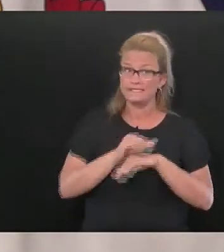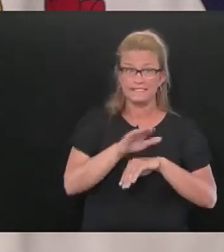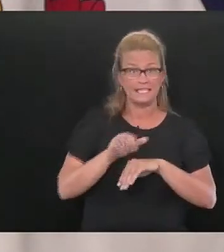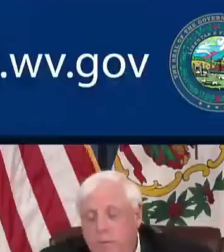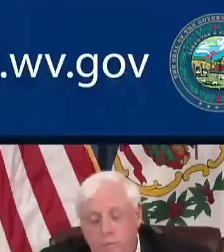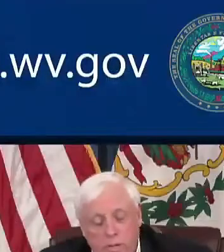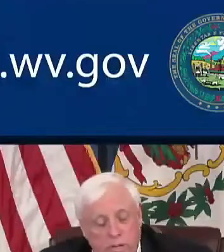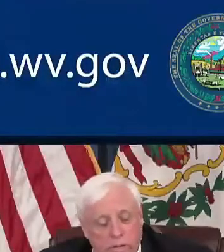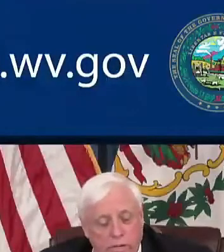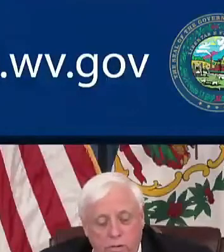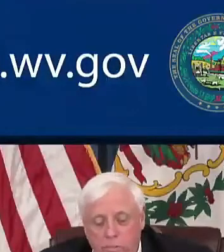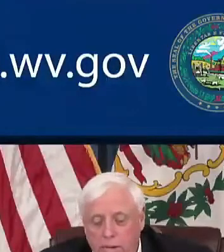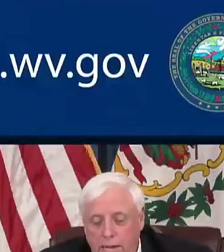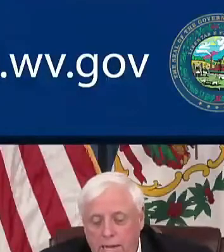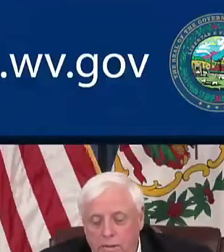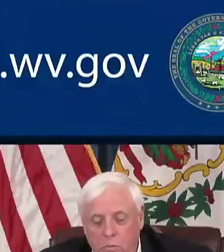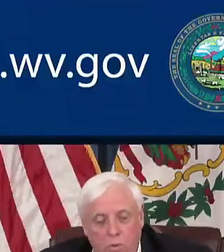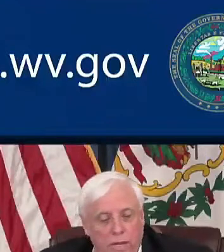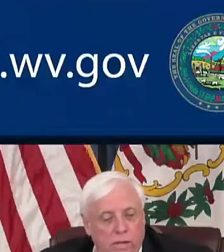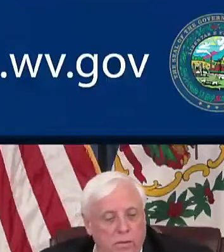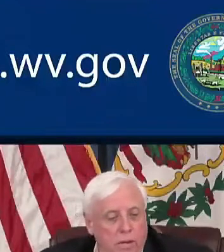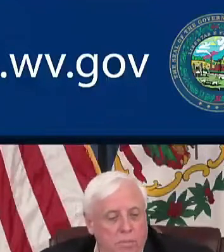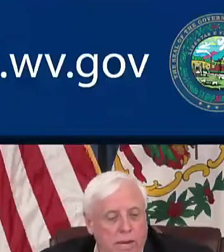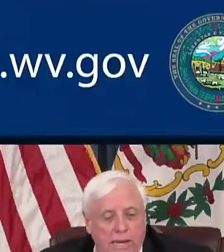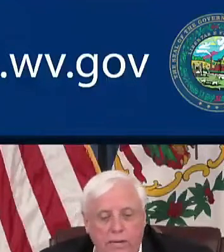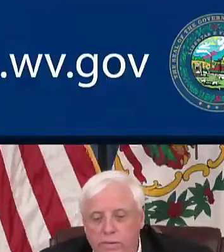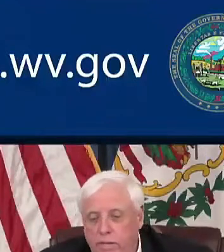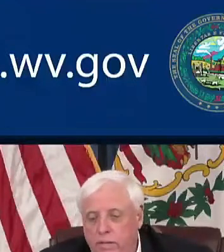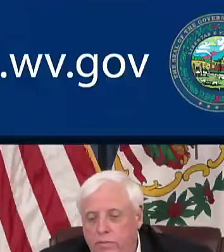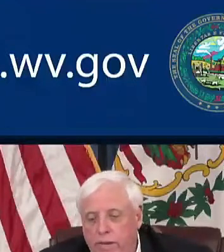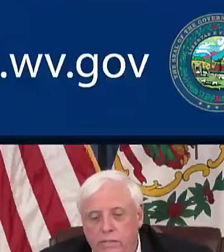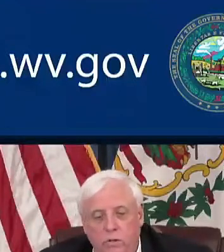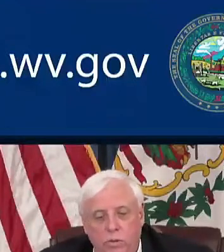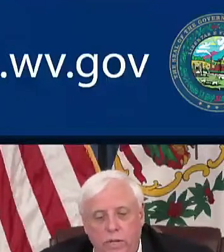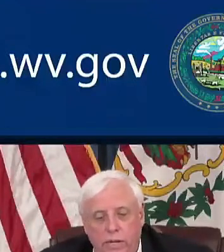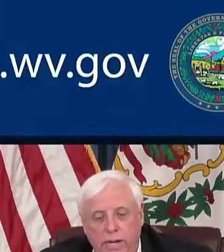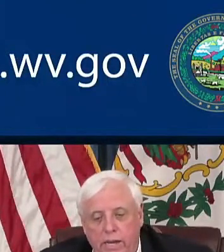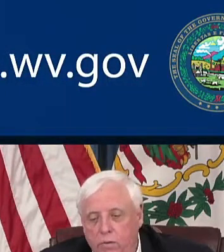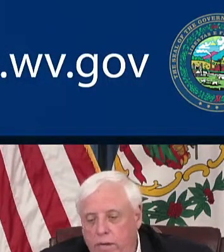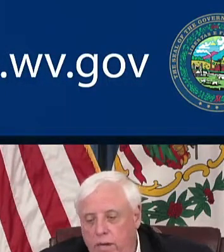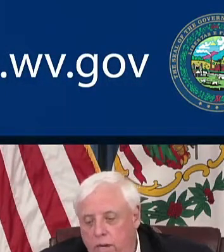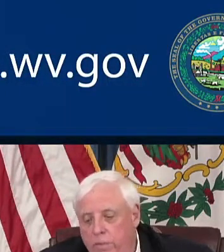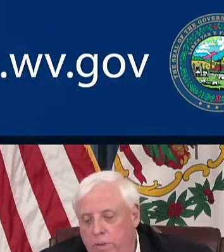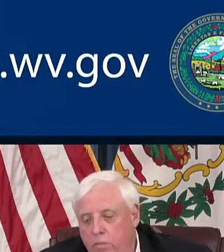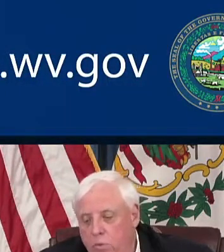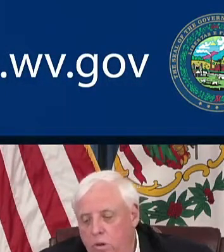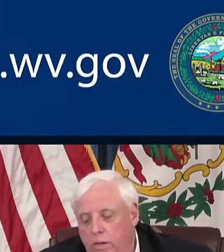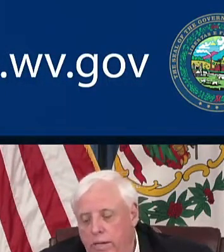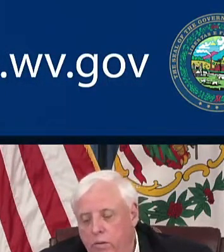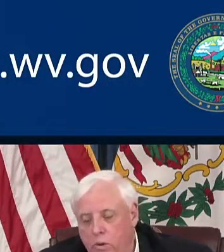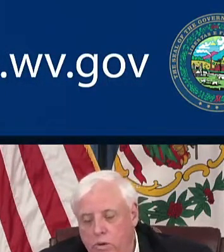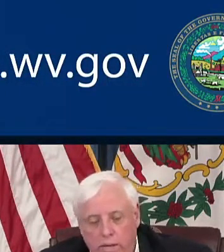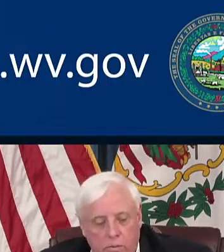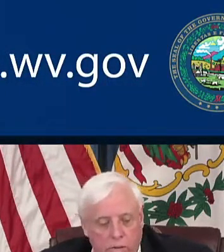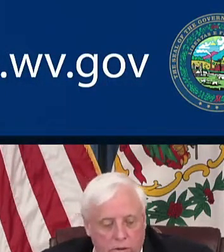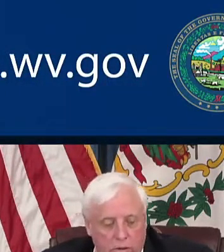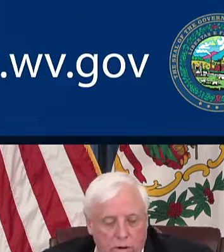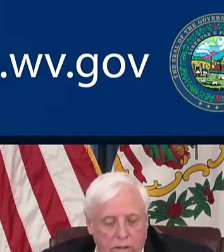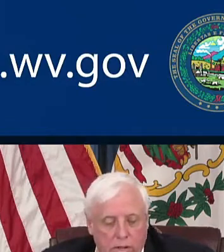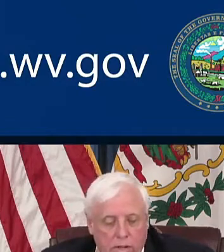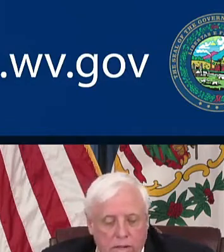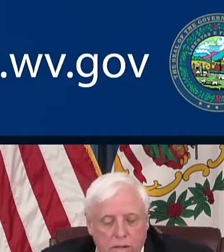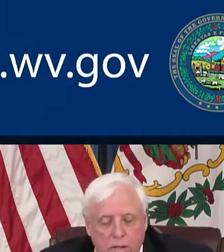We want people to continue to apply. The more they apply and everything, the faster we'll get it out. We've got a lot of people working that really